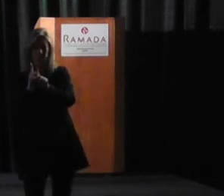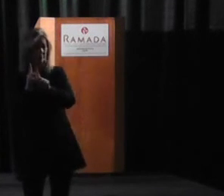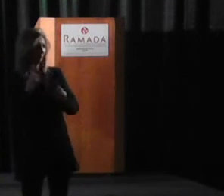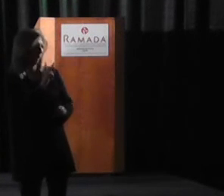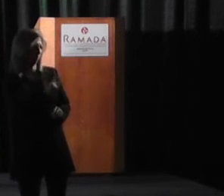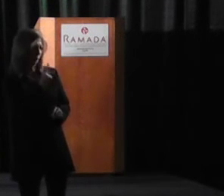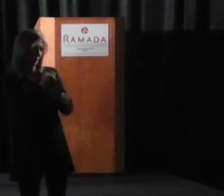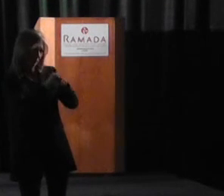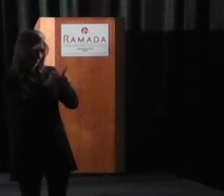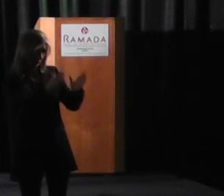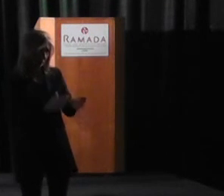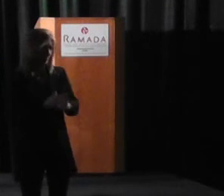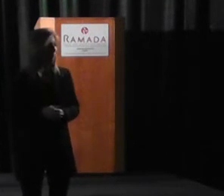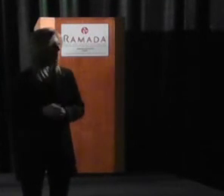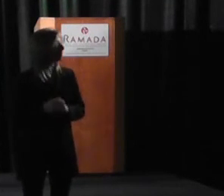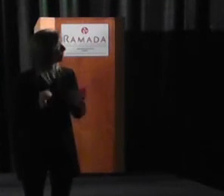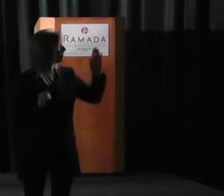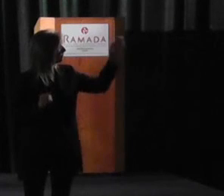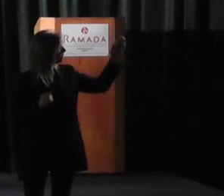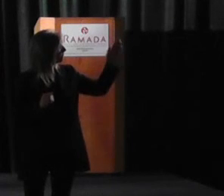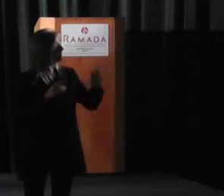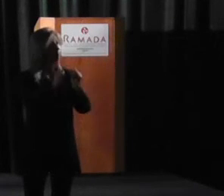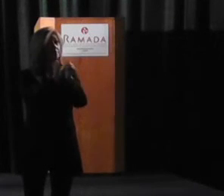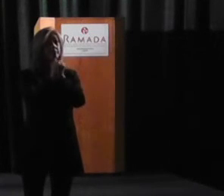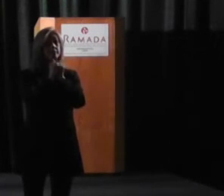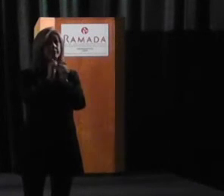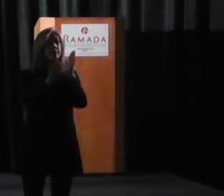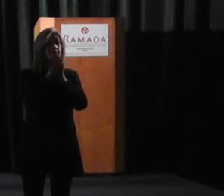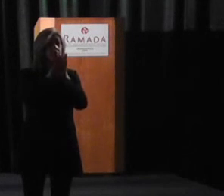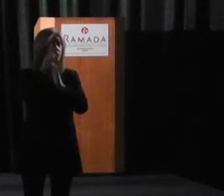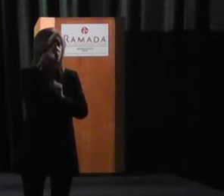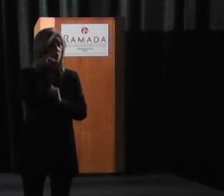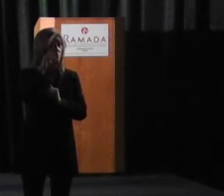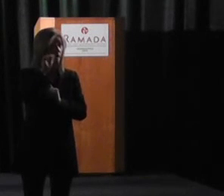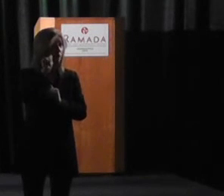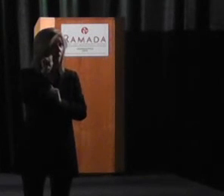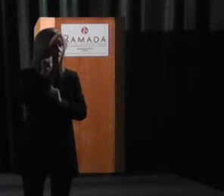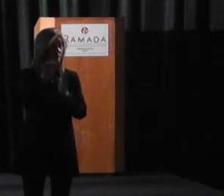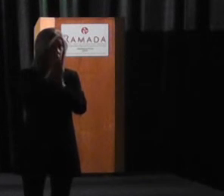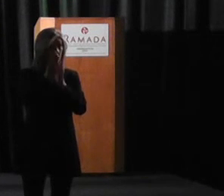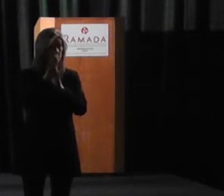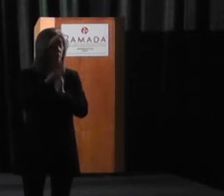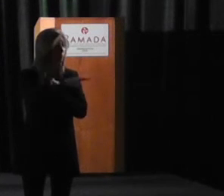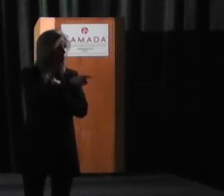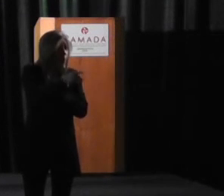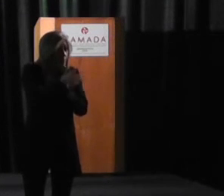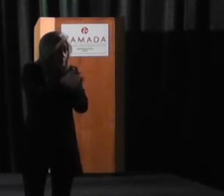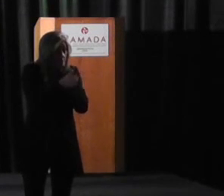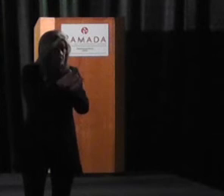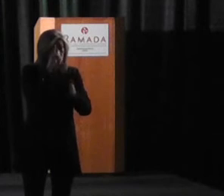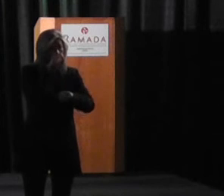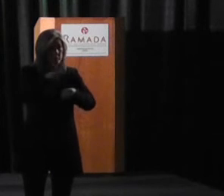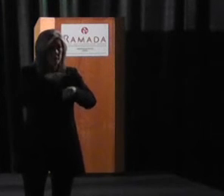Here is the Athlete Development for Parasport program. Whether athletes want to compete at the recreational, national, or even international